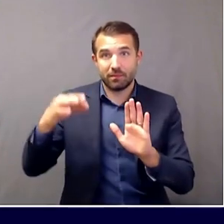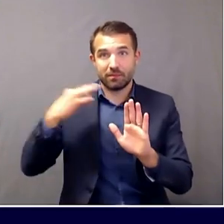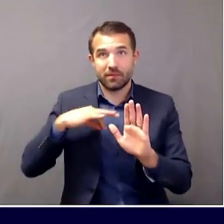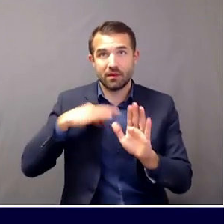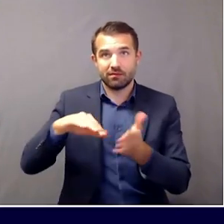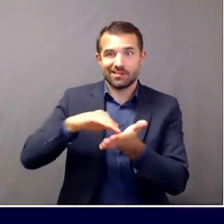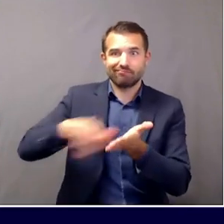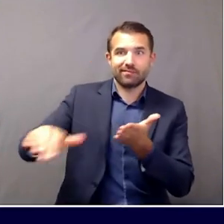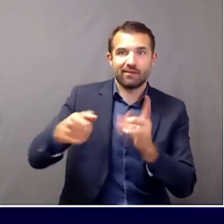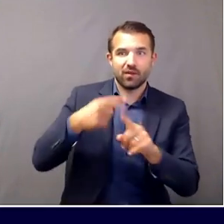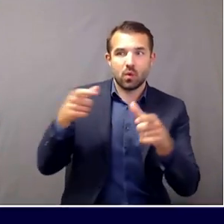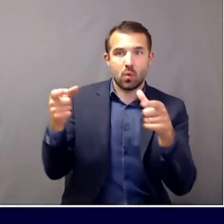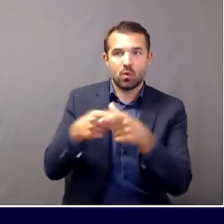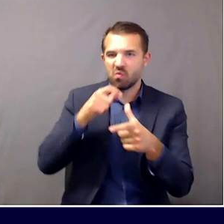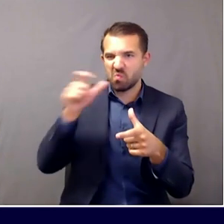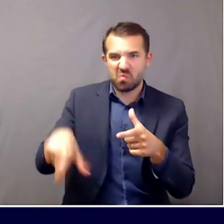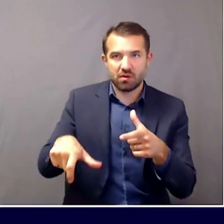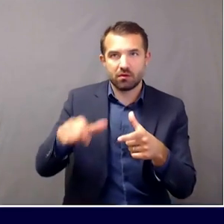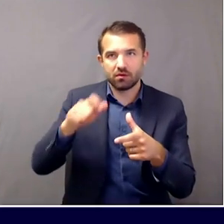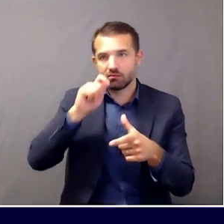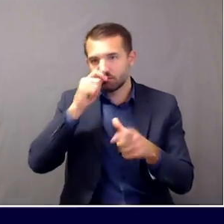the negative test or quarantine